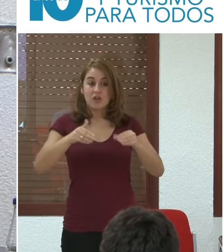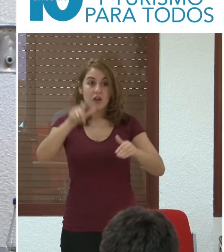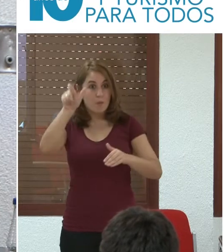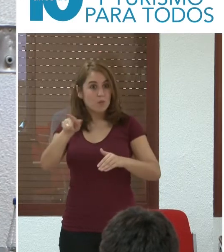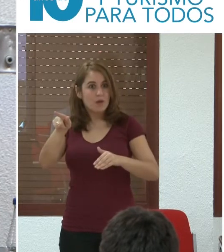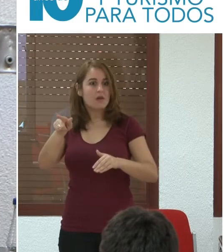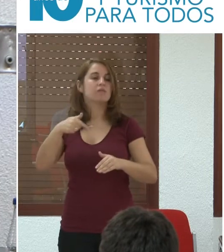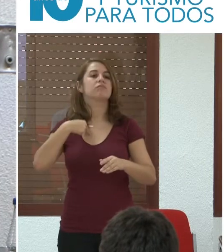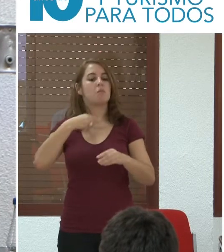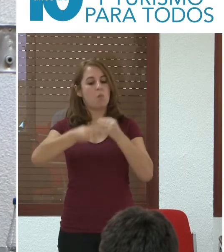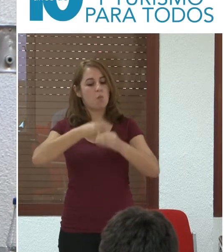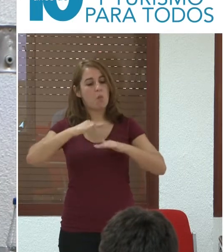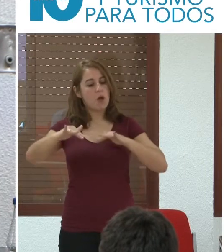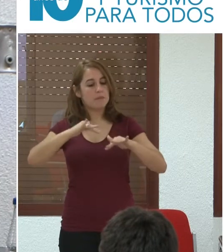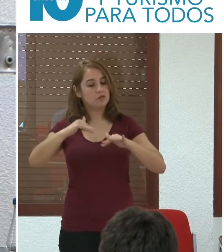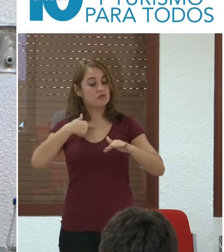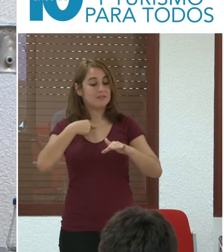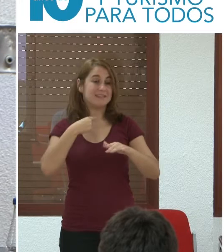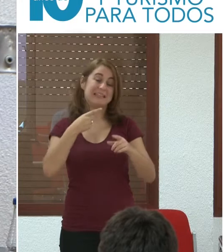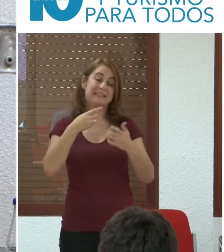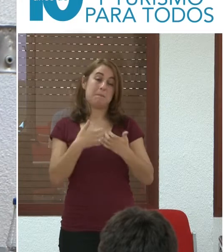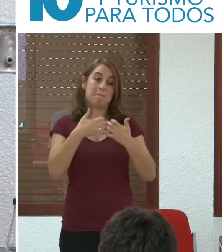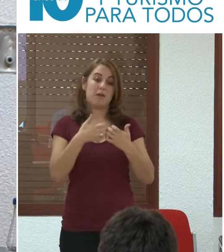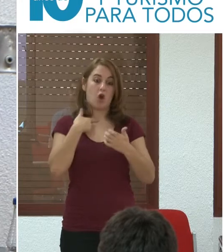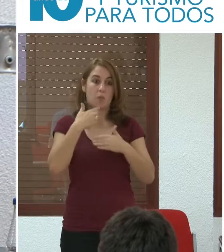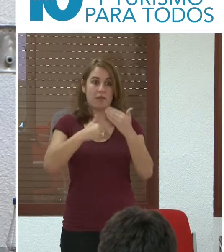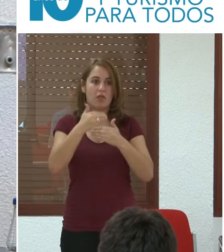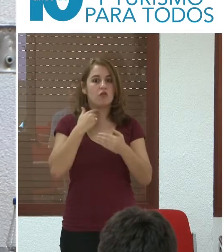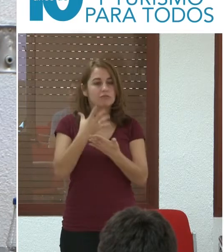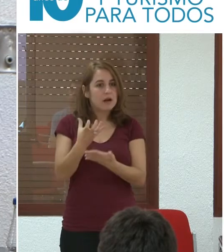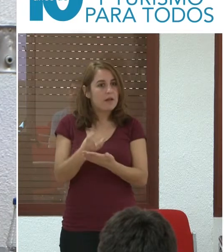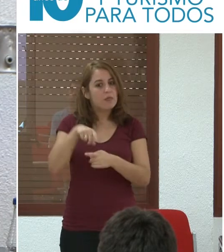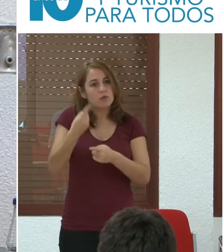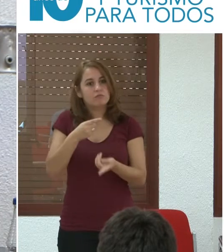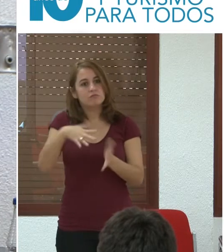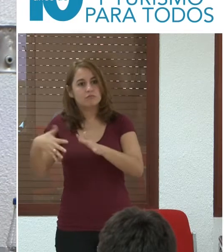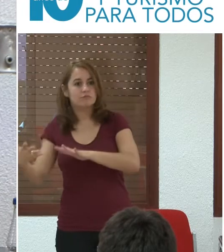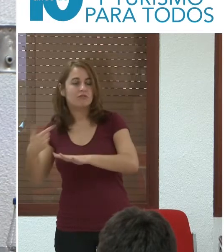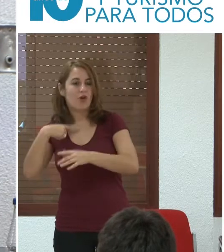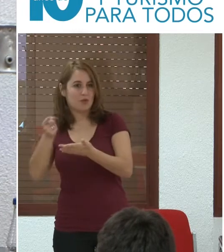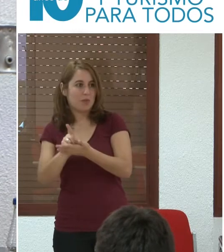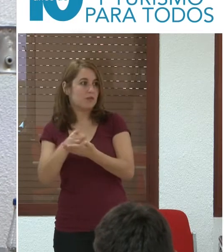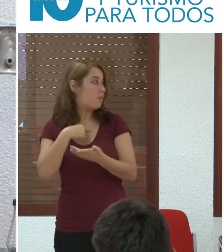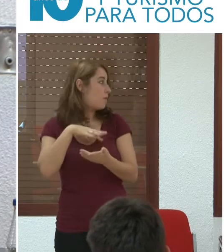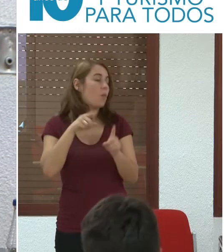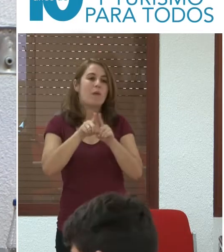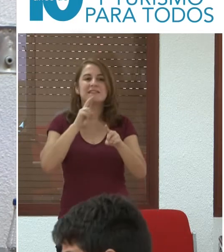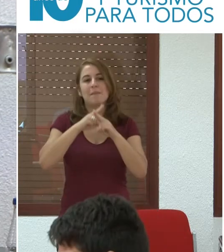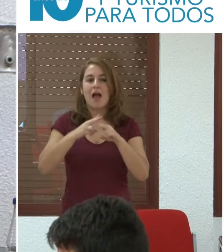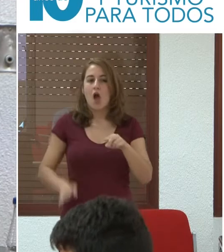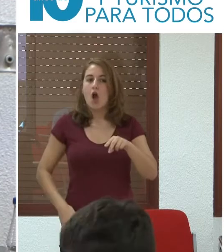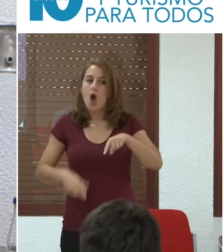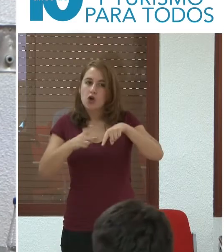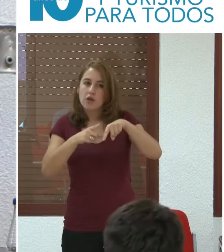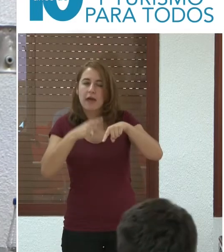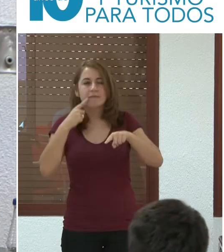the physical therapist does a series of movements that are recorded and afterwards reproduced, and this is like a